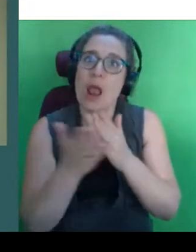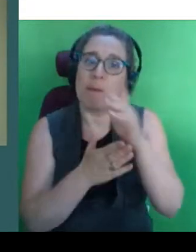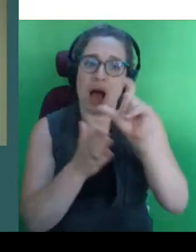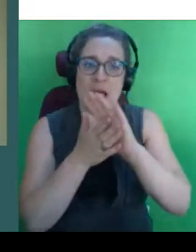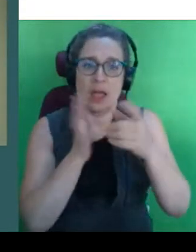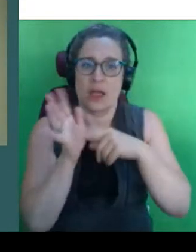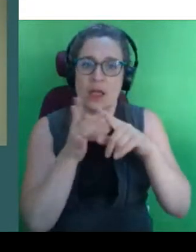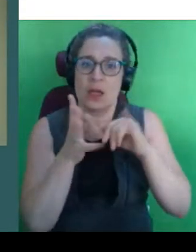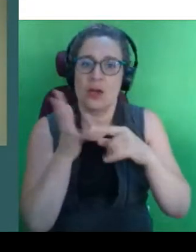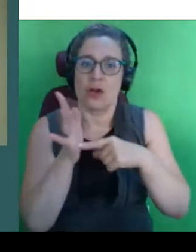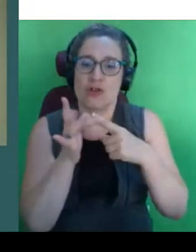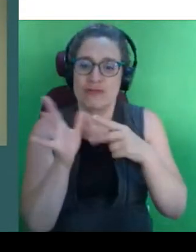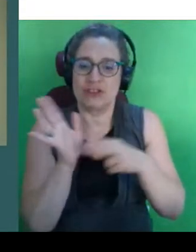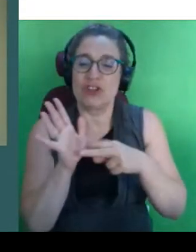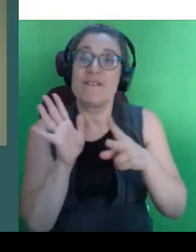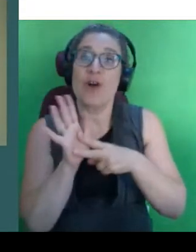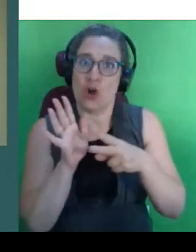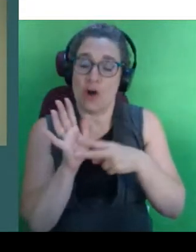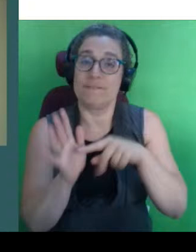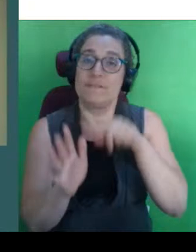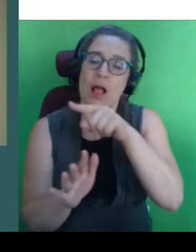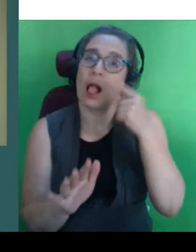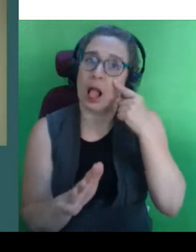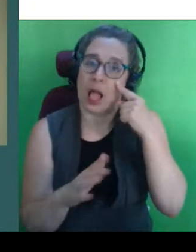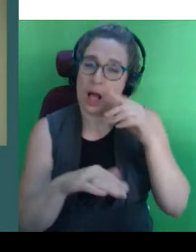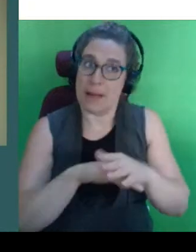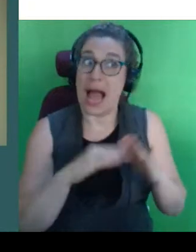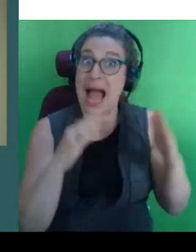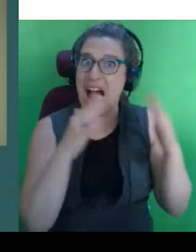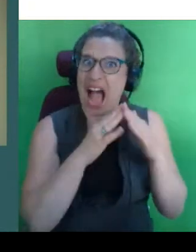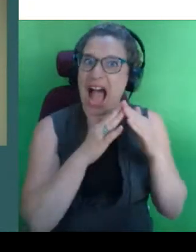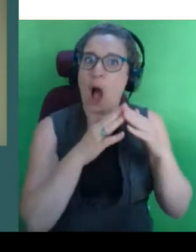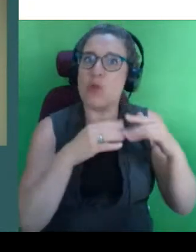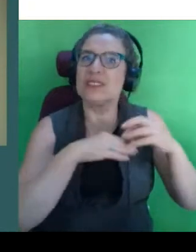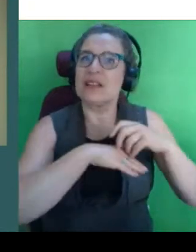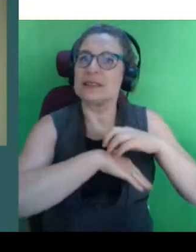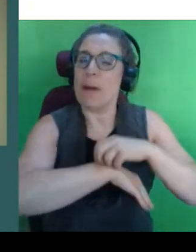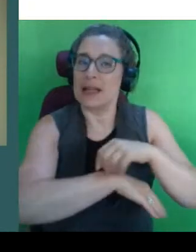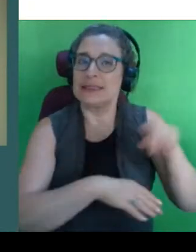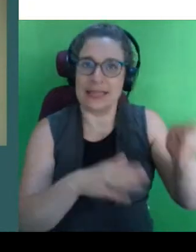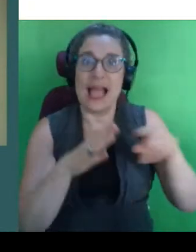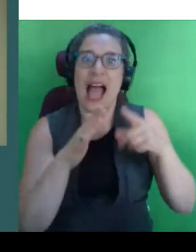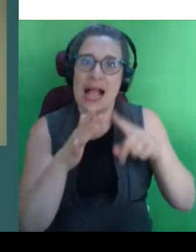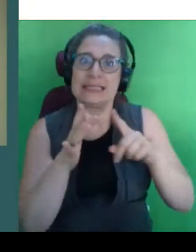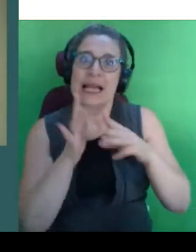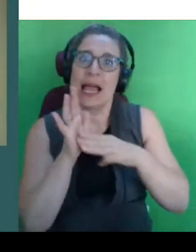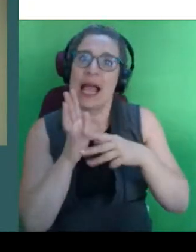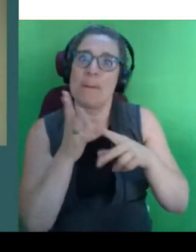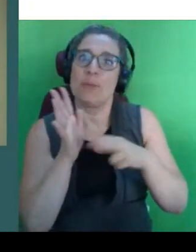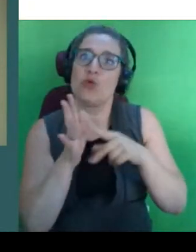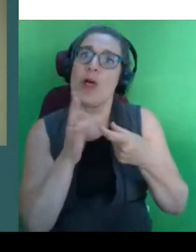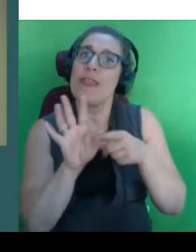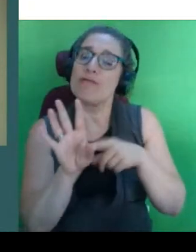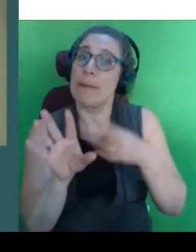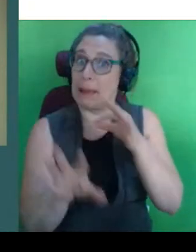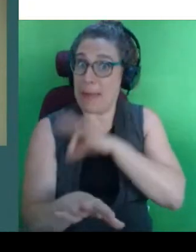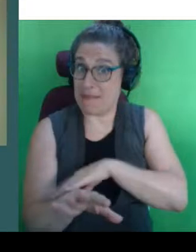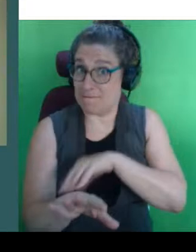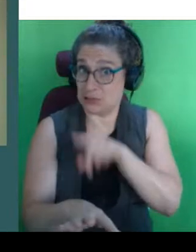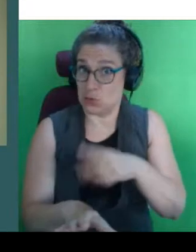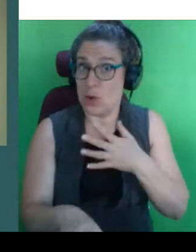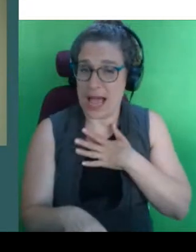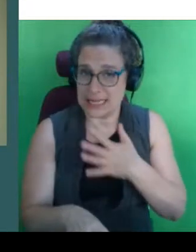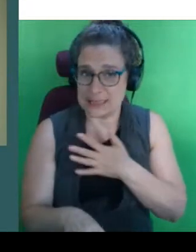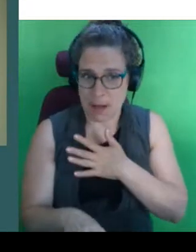the effect of house dust mite immunotherapy in asthma. And this was sublingual.